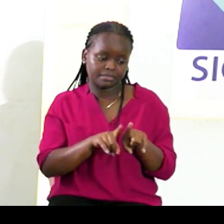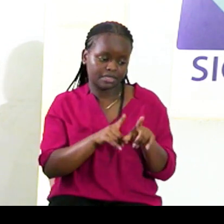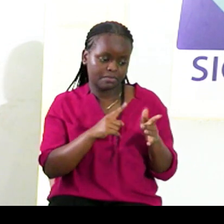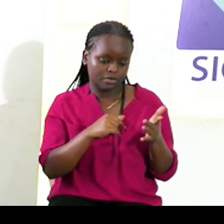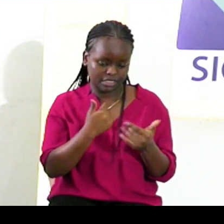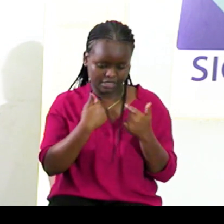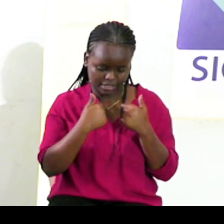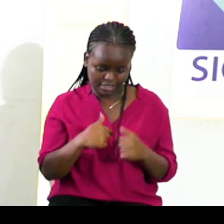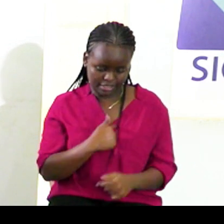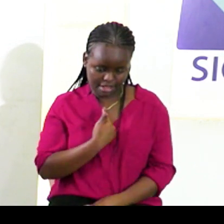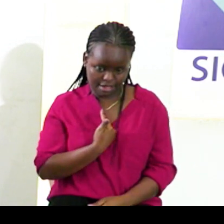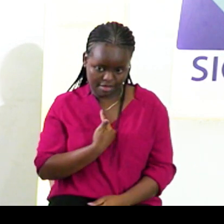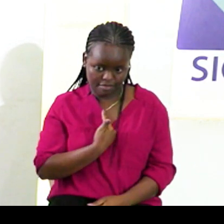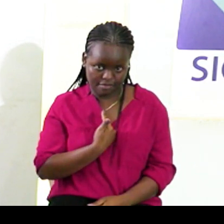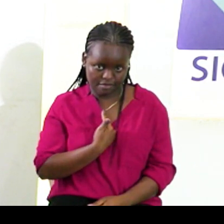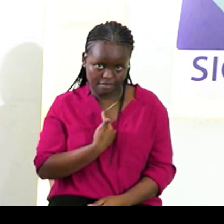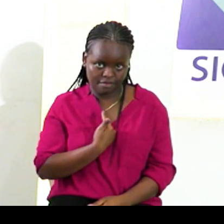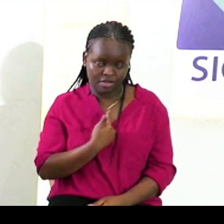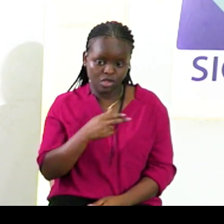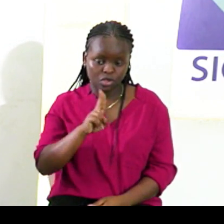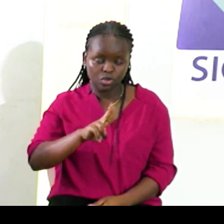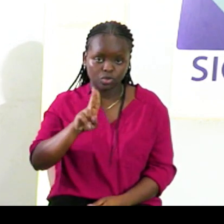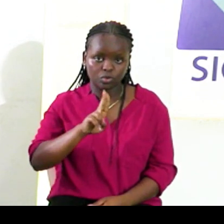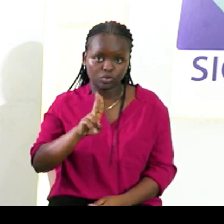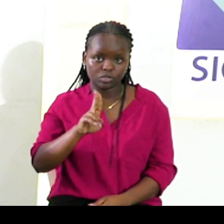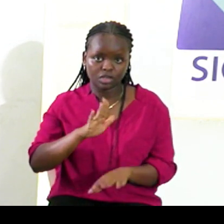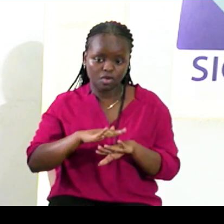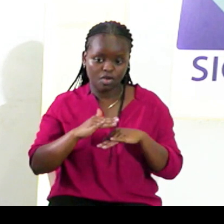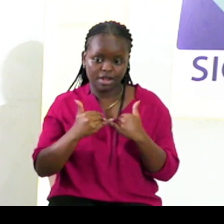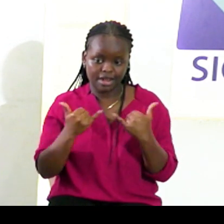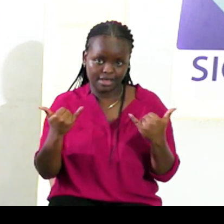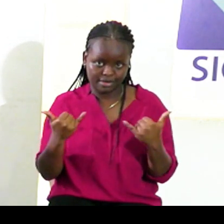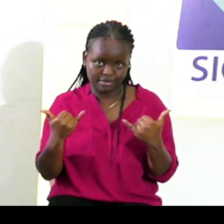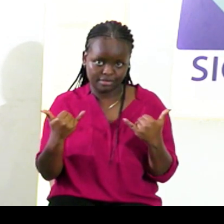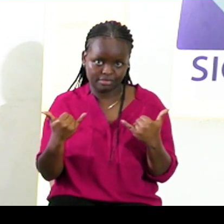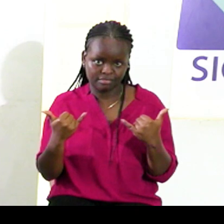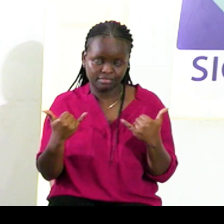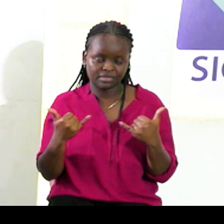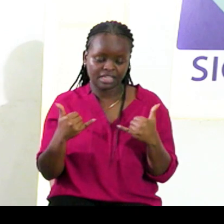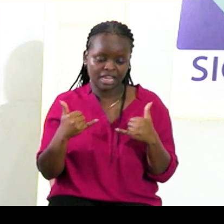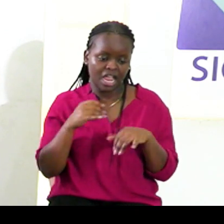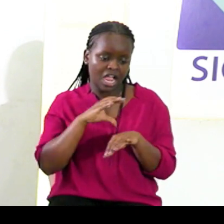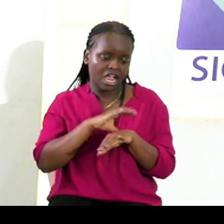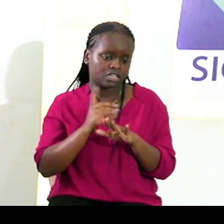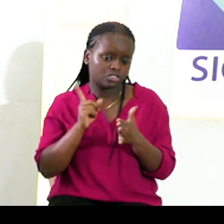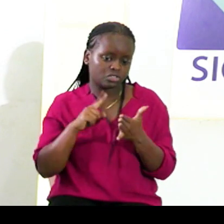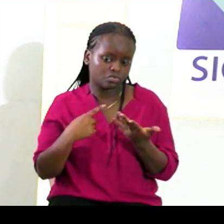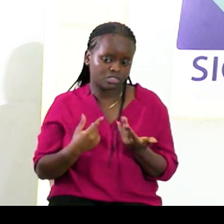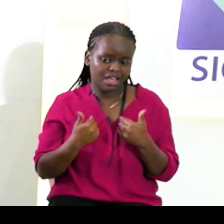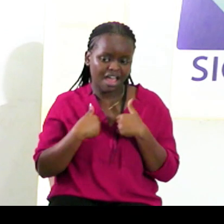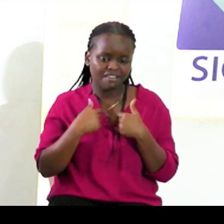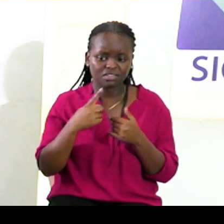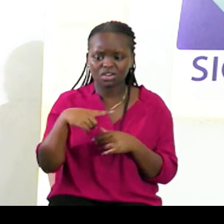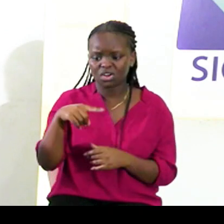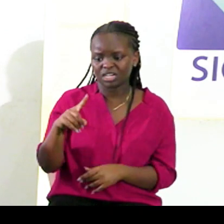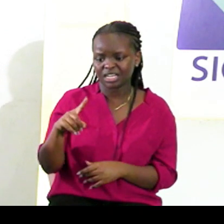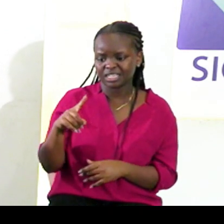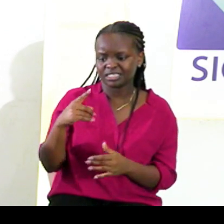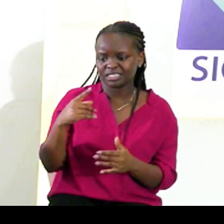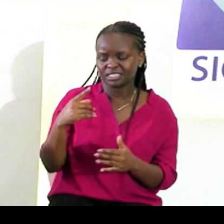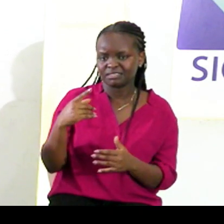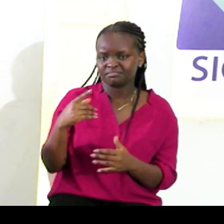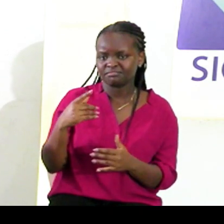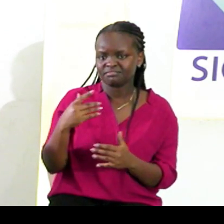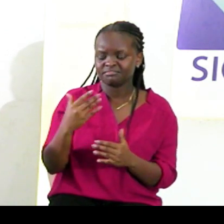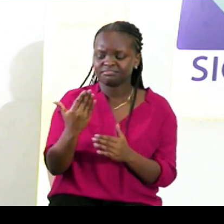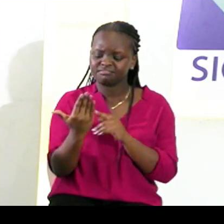myself, while using the online platforms, sometimes you find that I don't have the right device to help